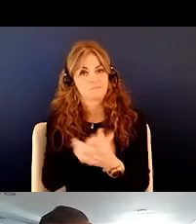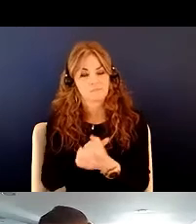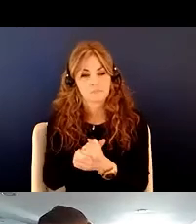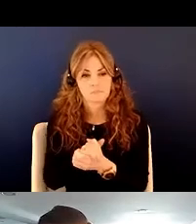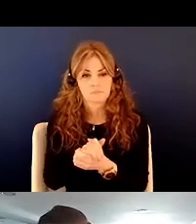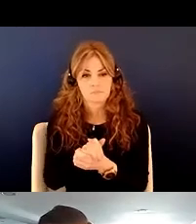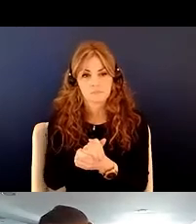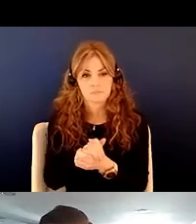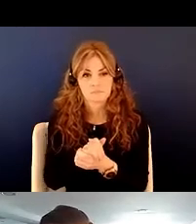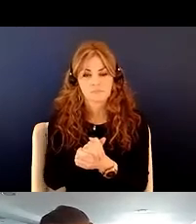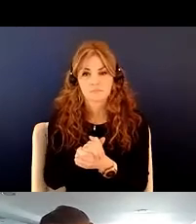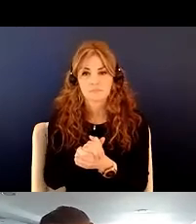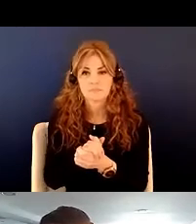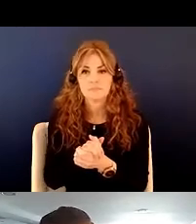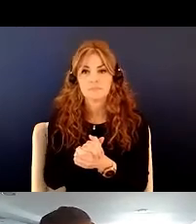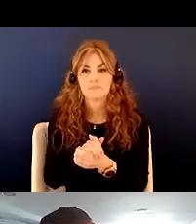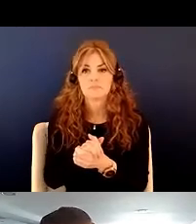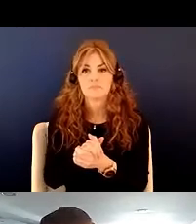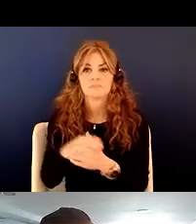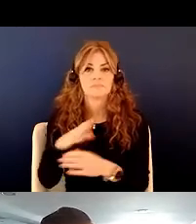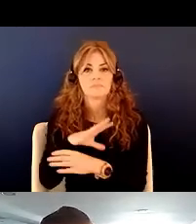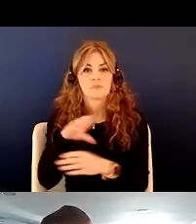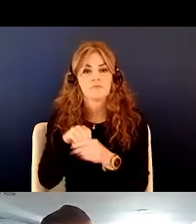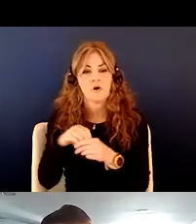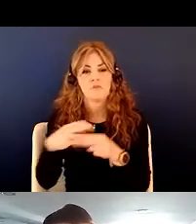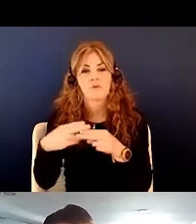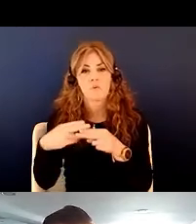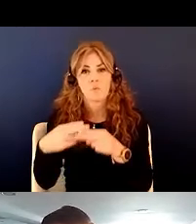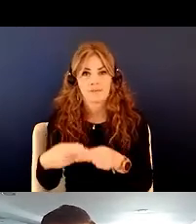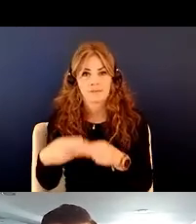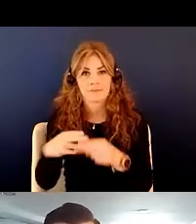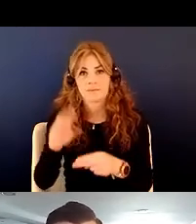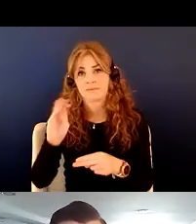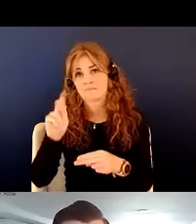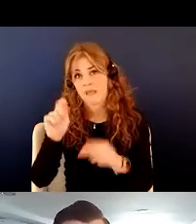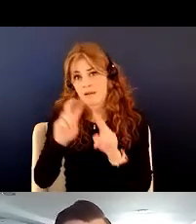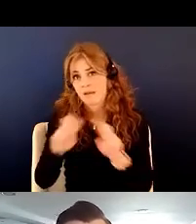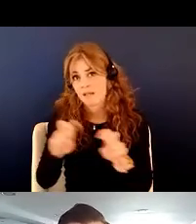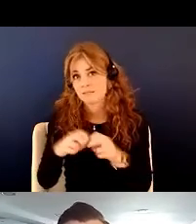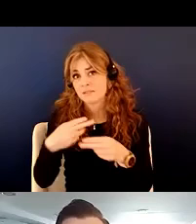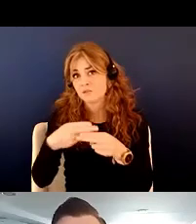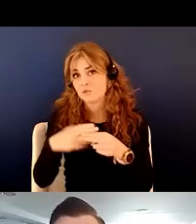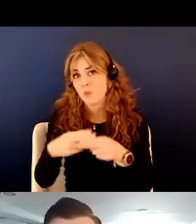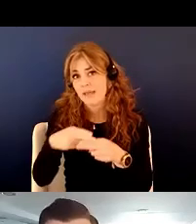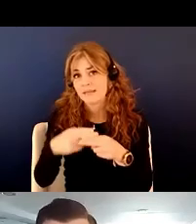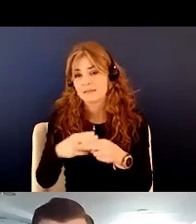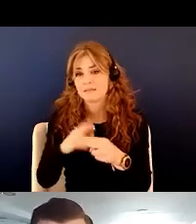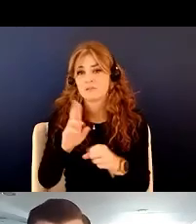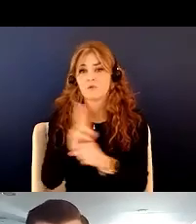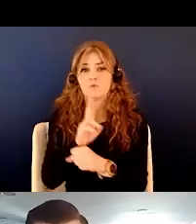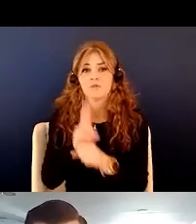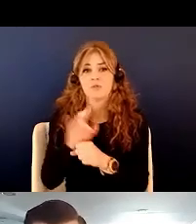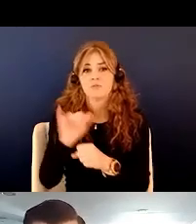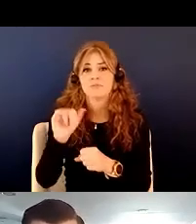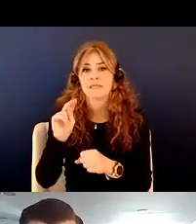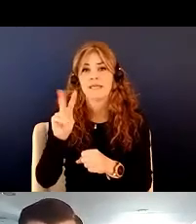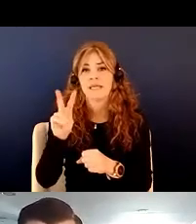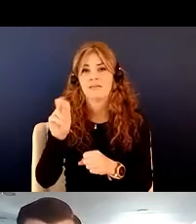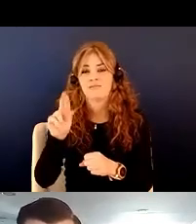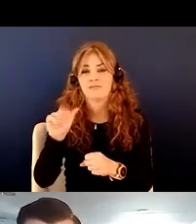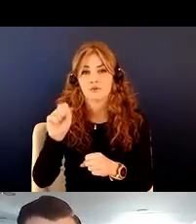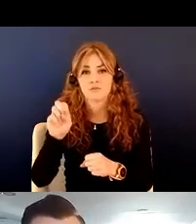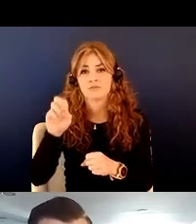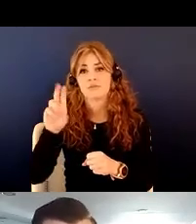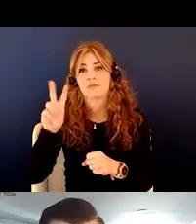to involve the meta-analytic weights. And in meta-analysis, we use inverse variance weights. And for the fixed